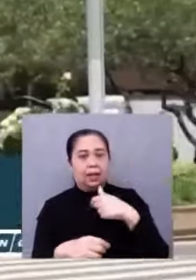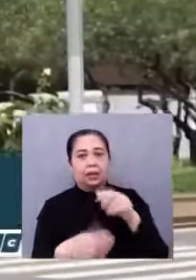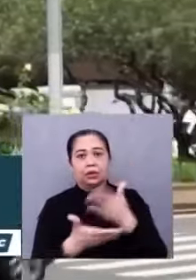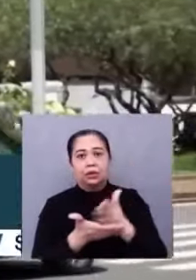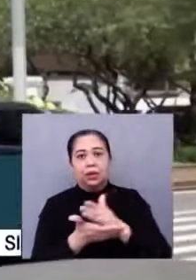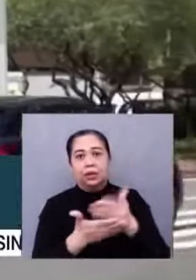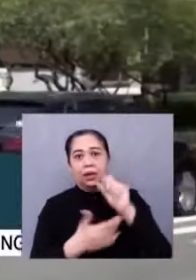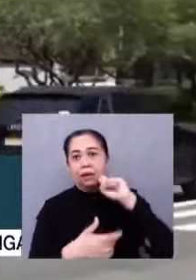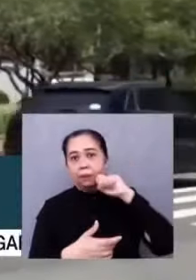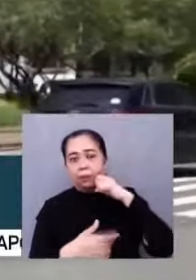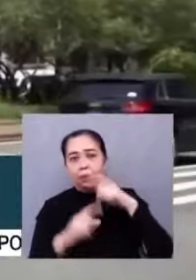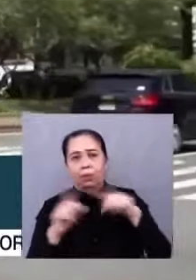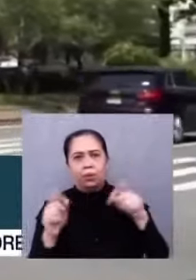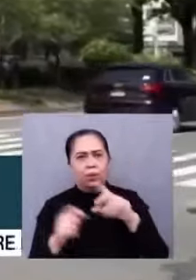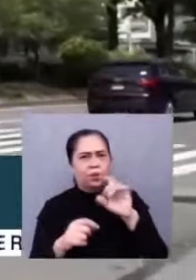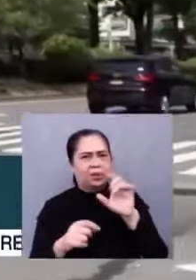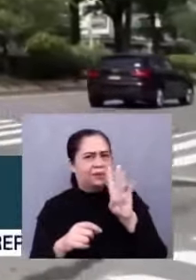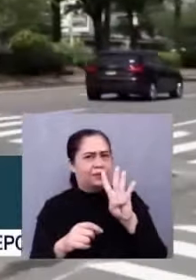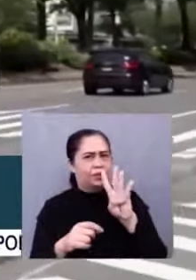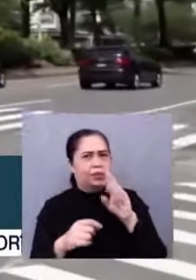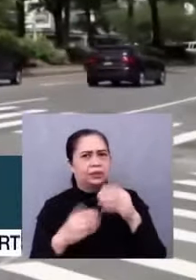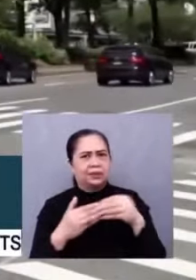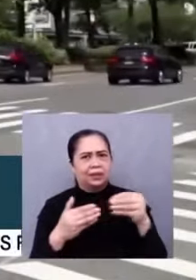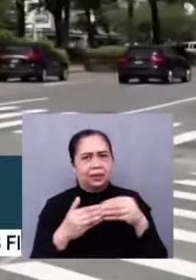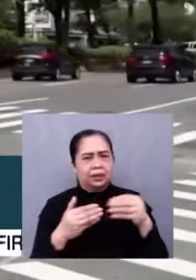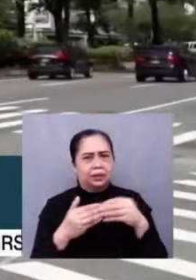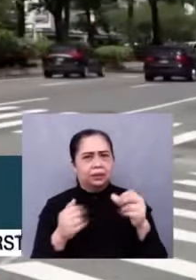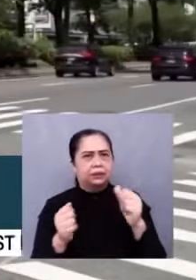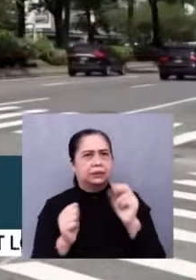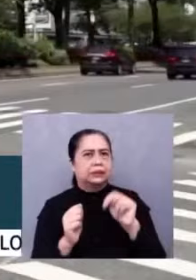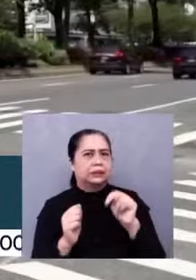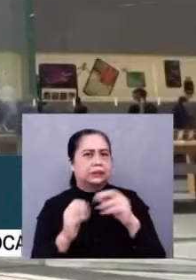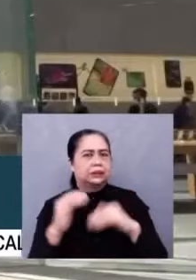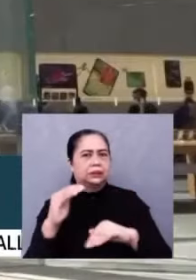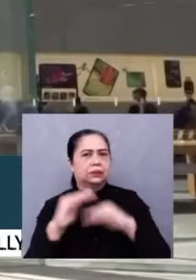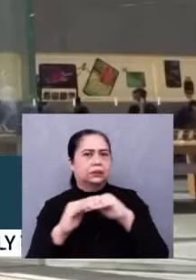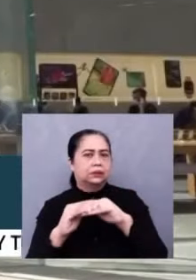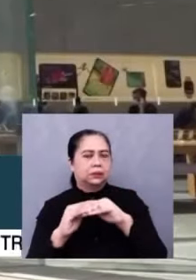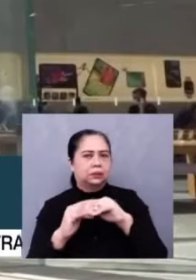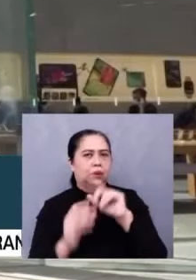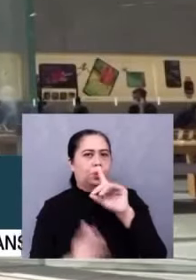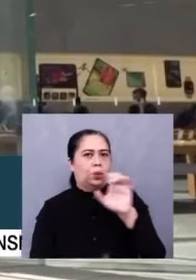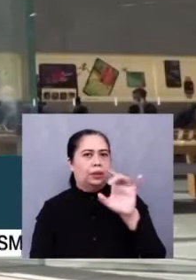around $174. It needs to reach at least